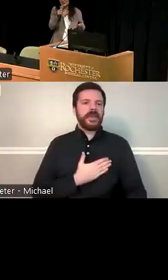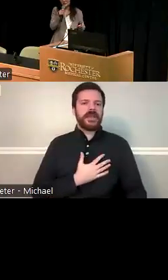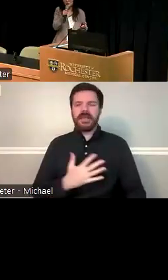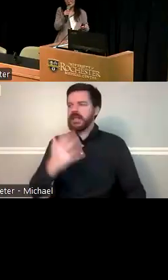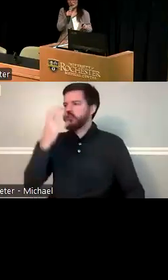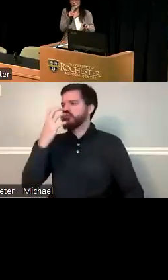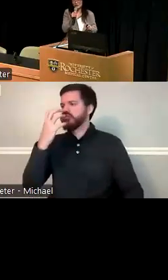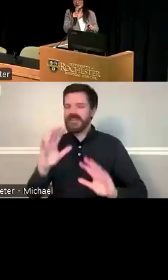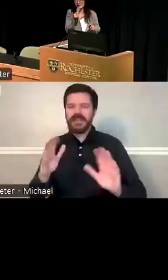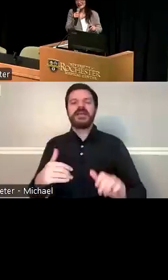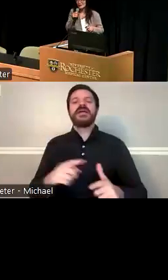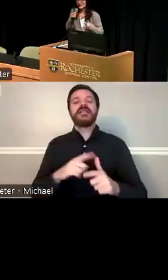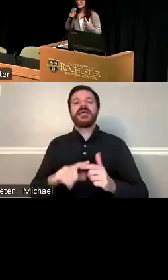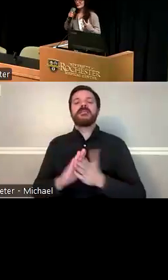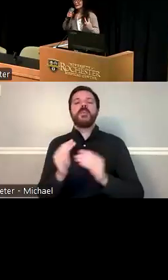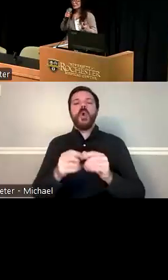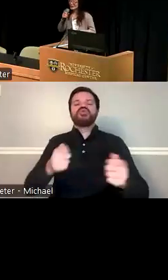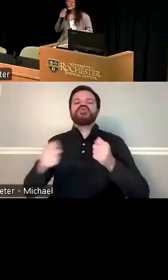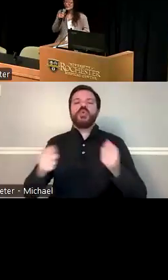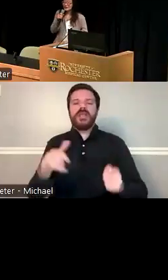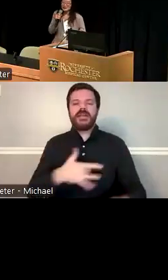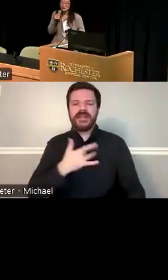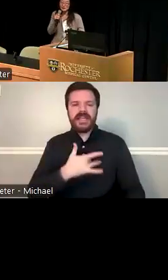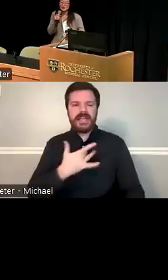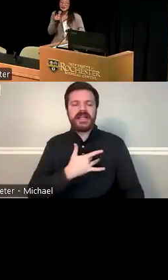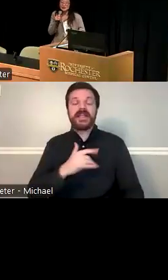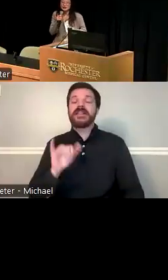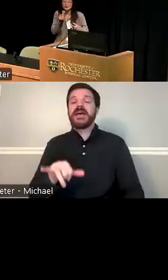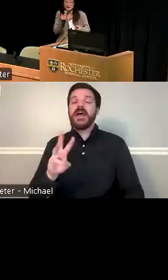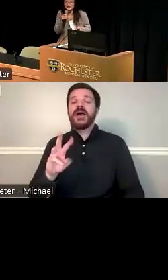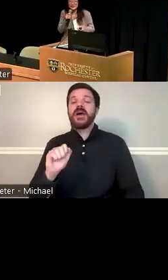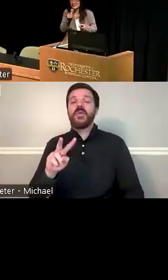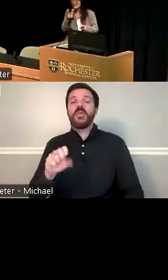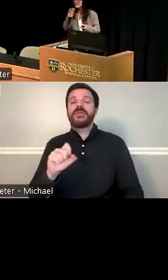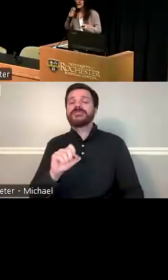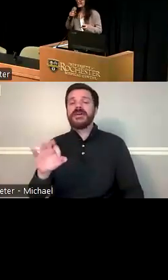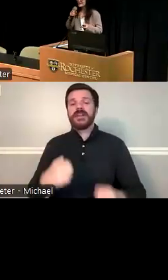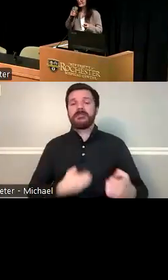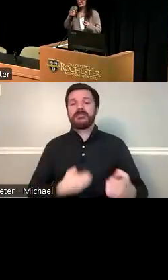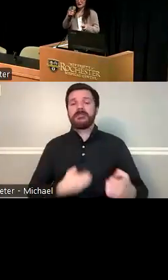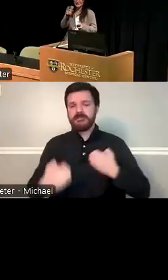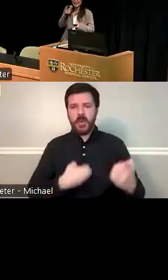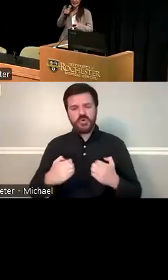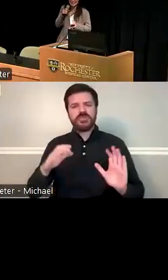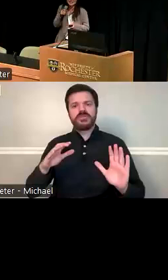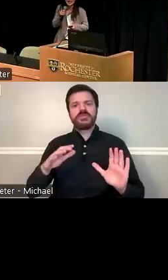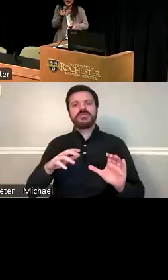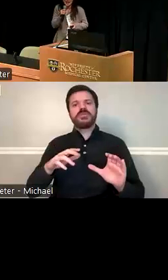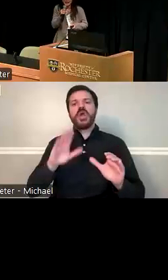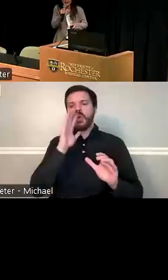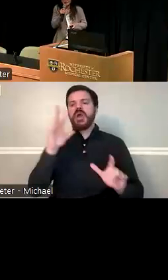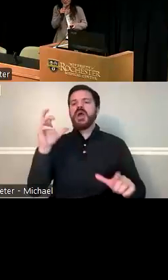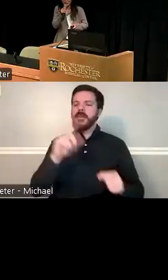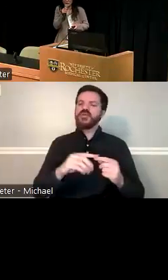have control over that feeling, riding the waves of that emotion, knowing that you will eventually come back to a more calmer state.